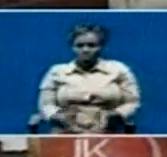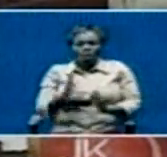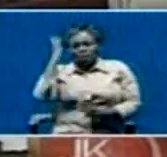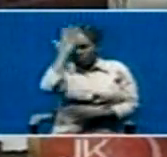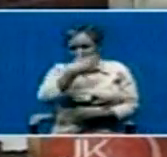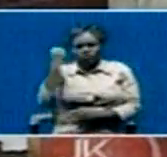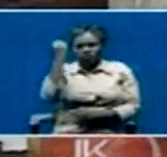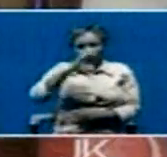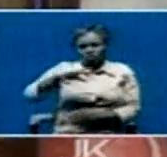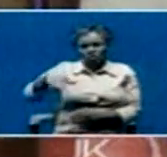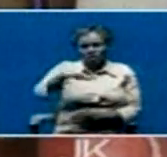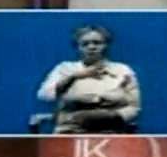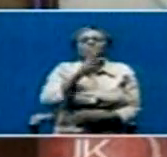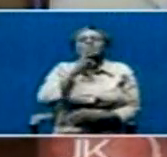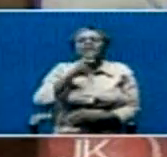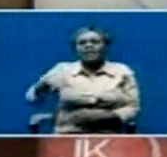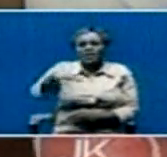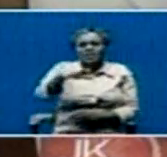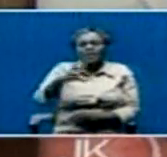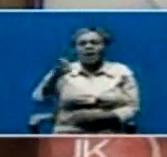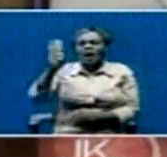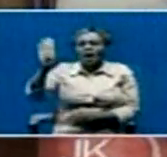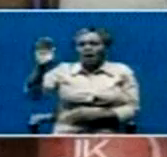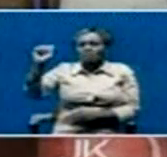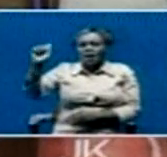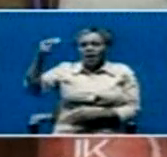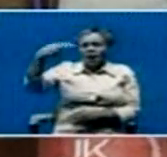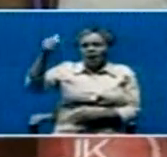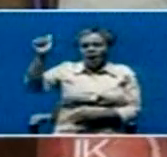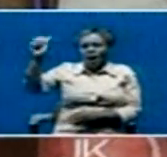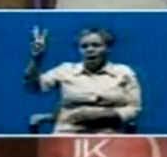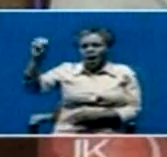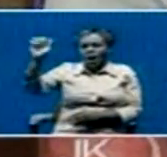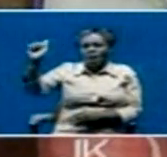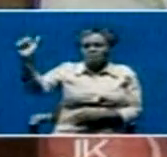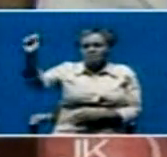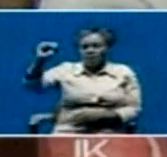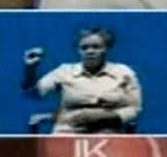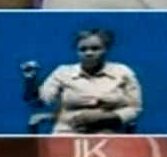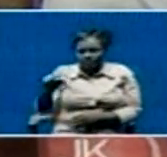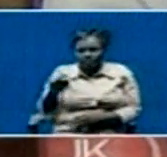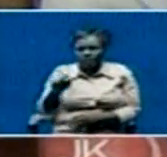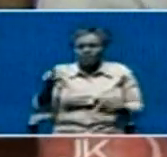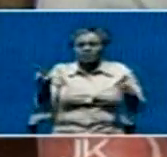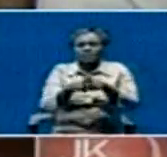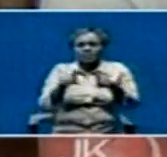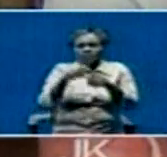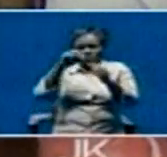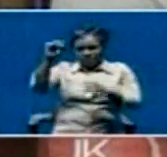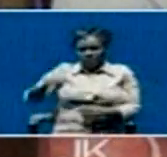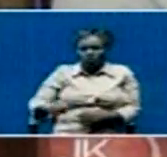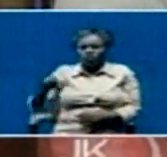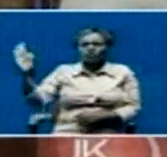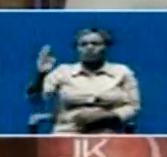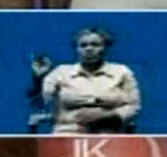beautiful island nation called the Bahamas. We consist of 700 islands in the Caribbean, just south of Florida.